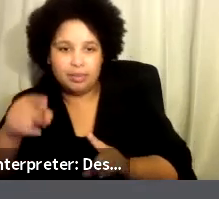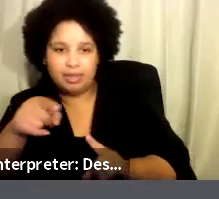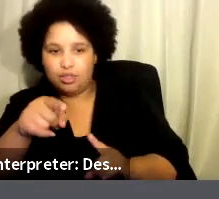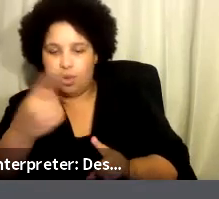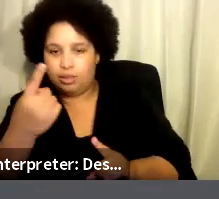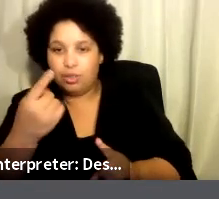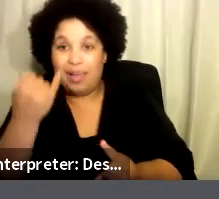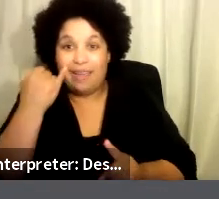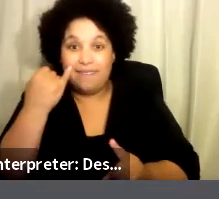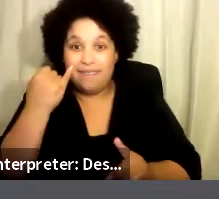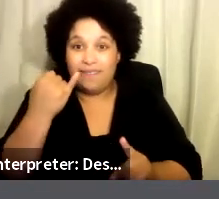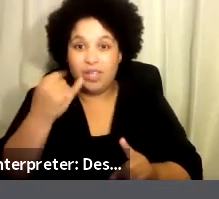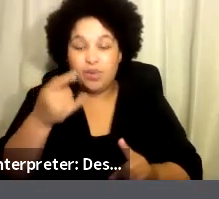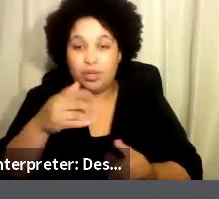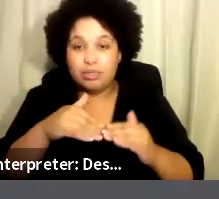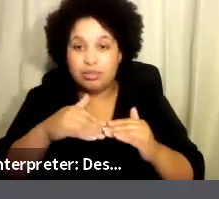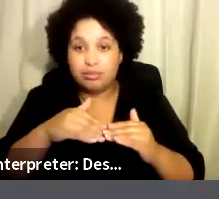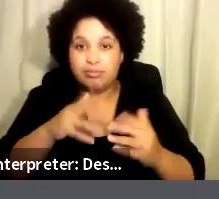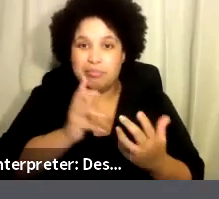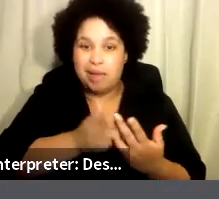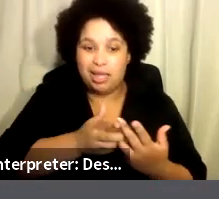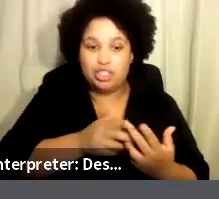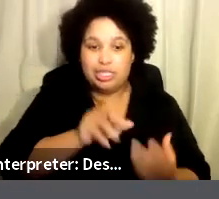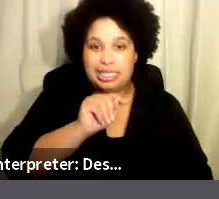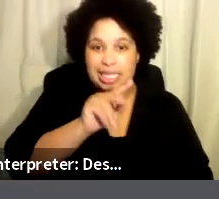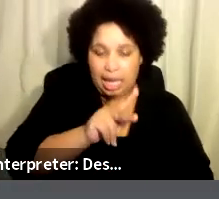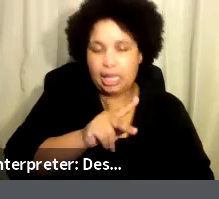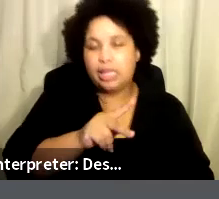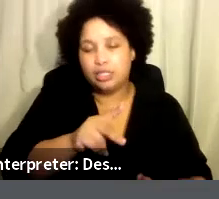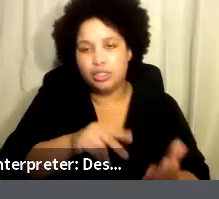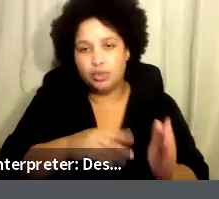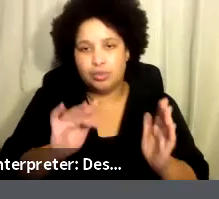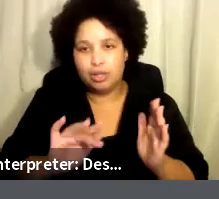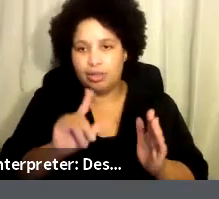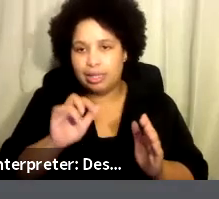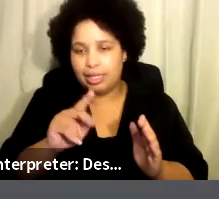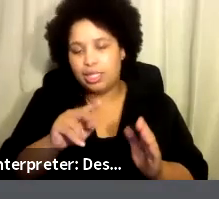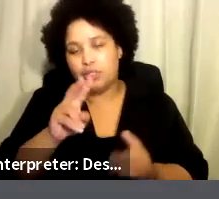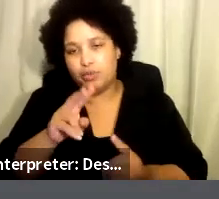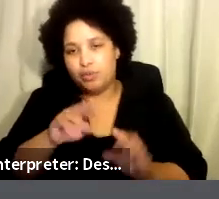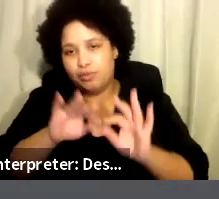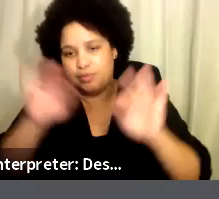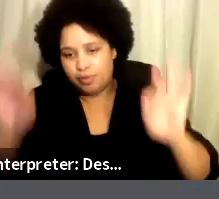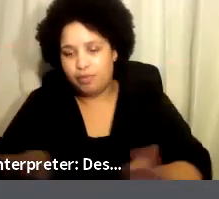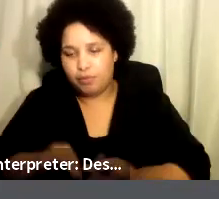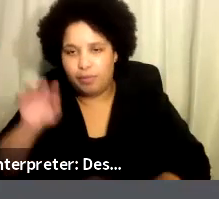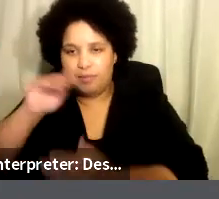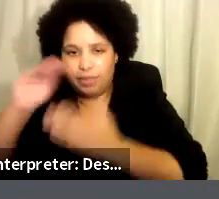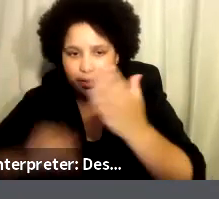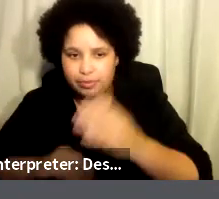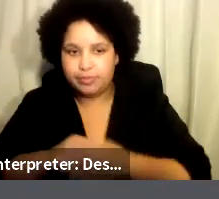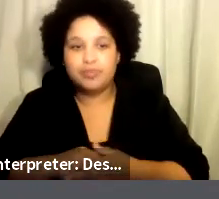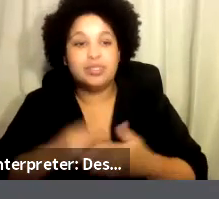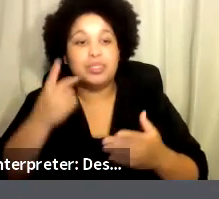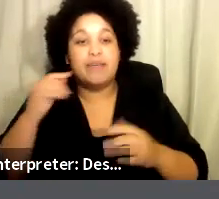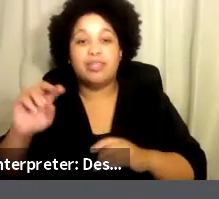Then here, it's the page that we were showing you guys earlier, that it states the different school sites, the different programs that we